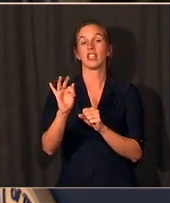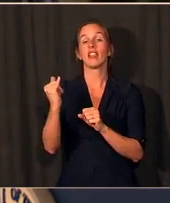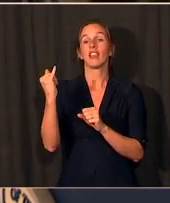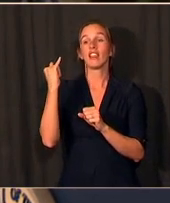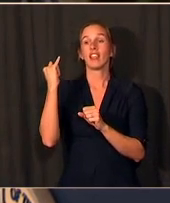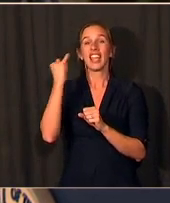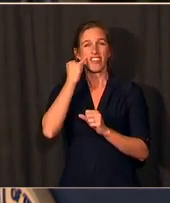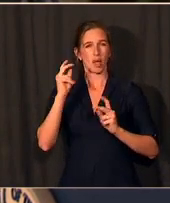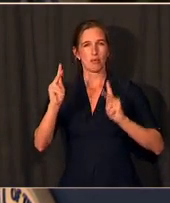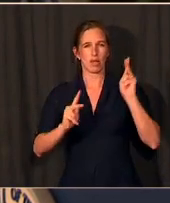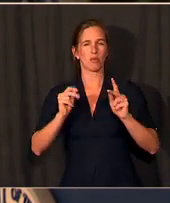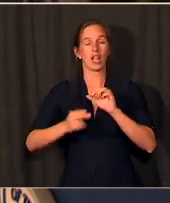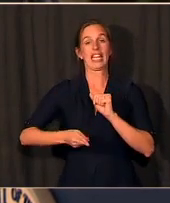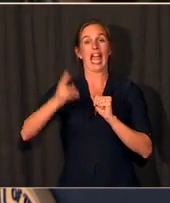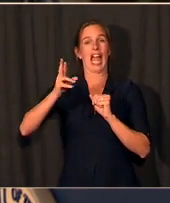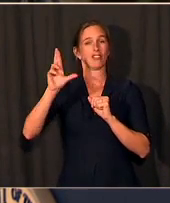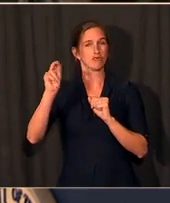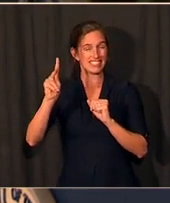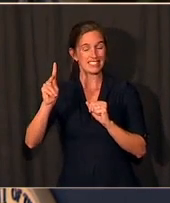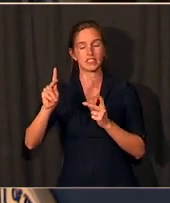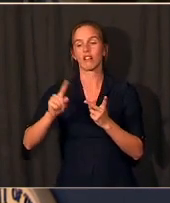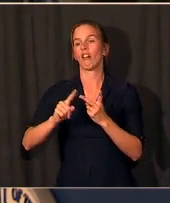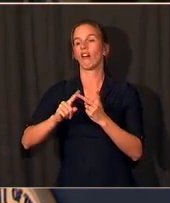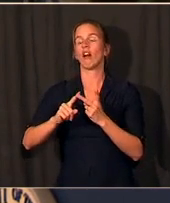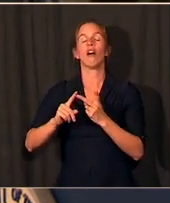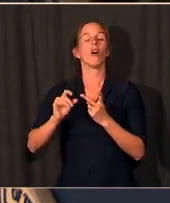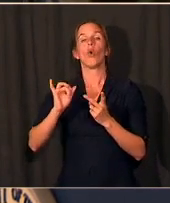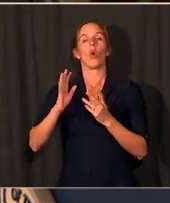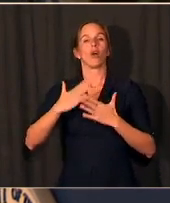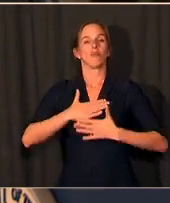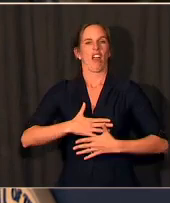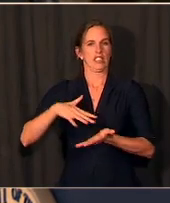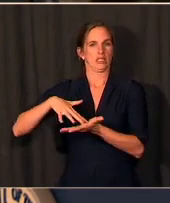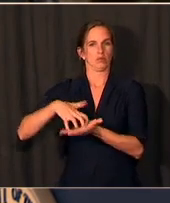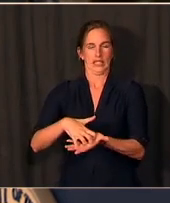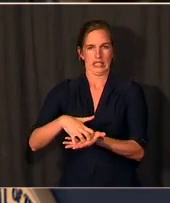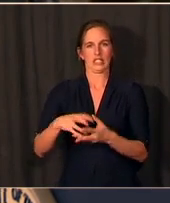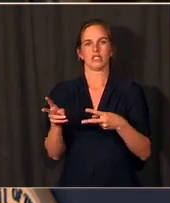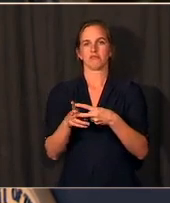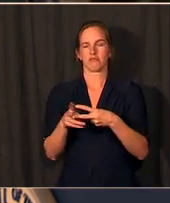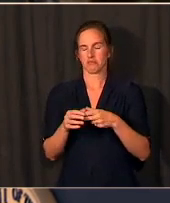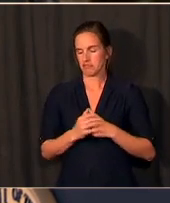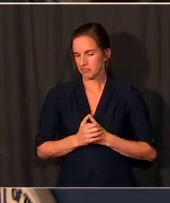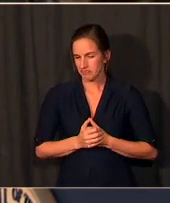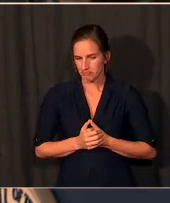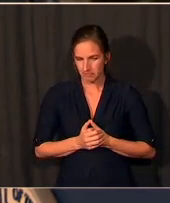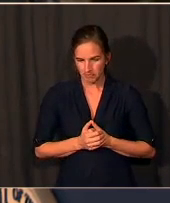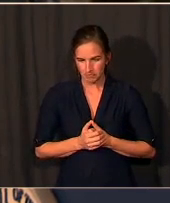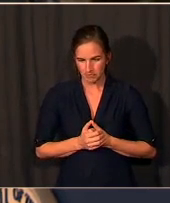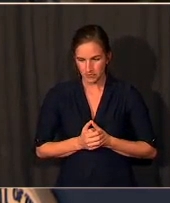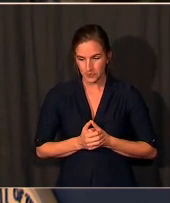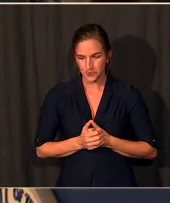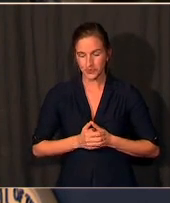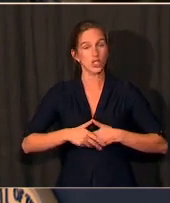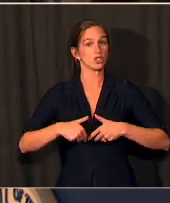or in very high-risk subjects as a protective alternative to a vaccine.